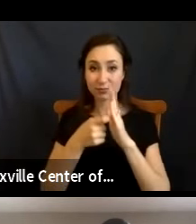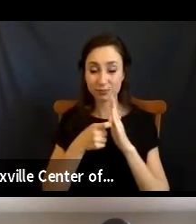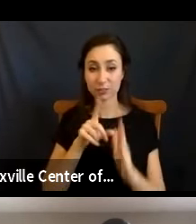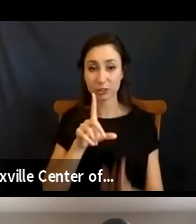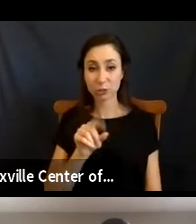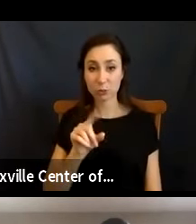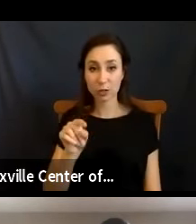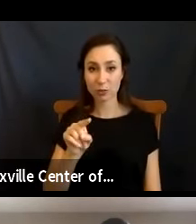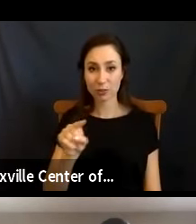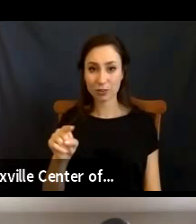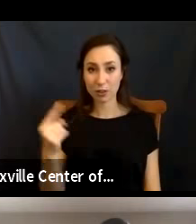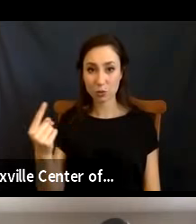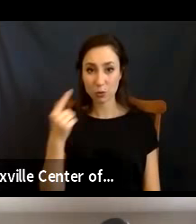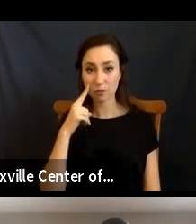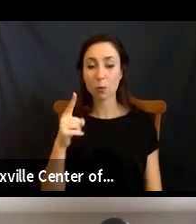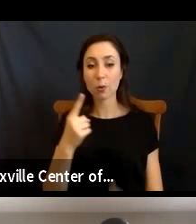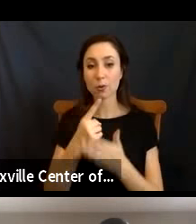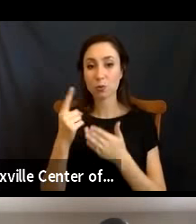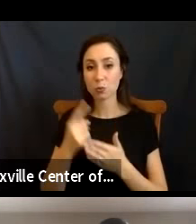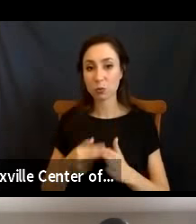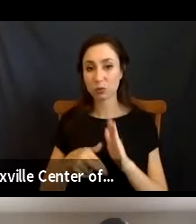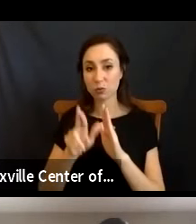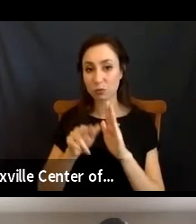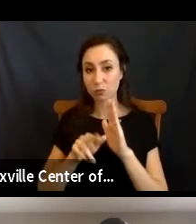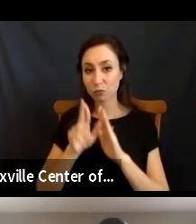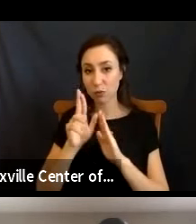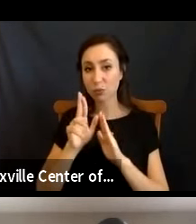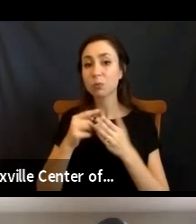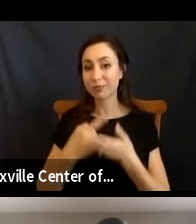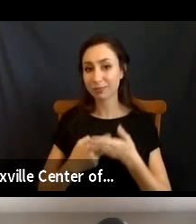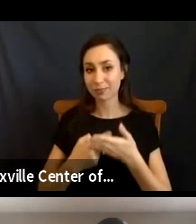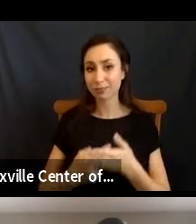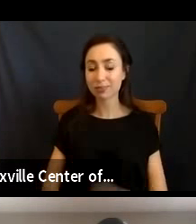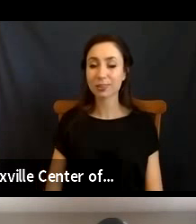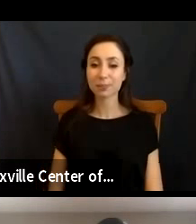for, weekly review and discussion.